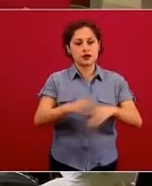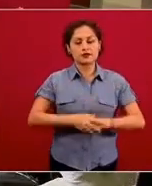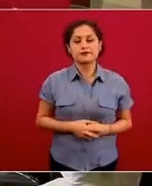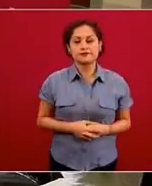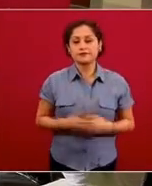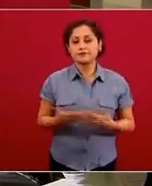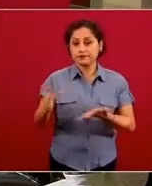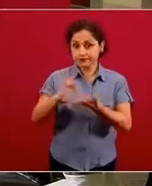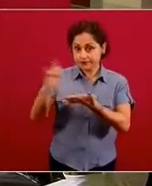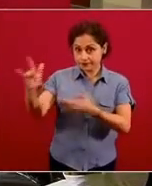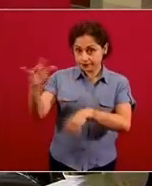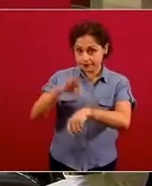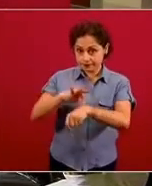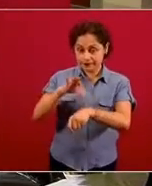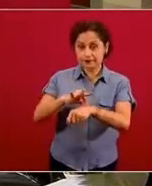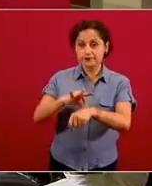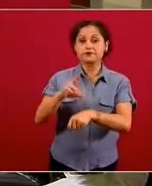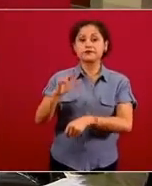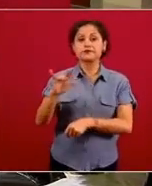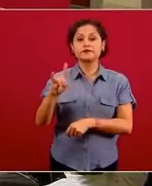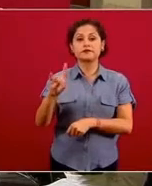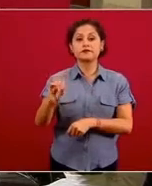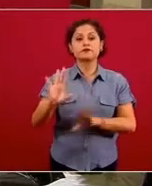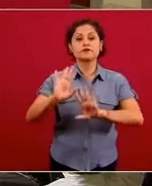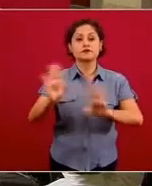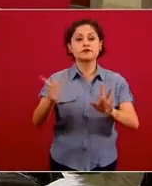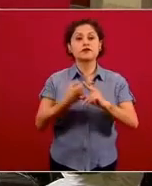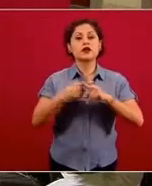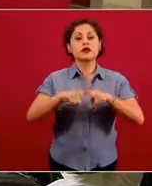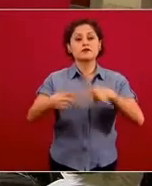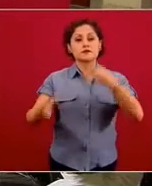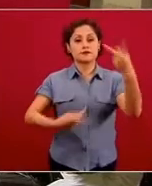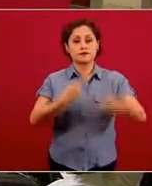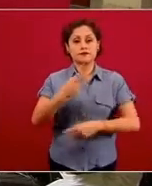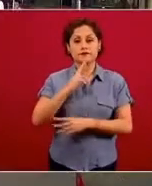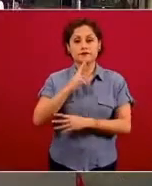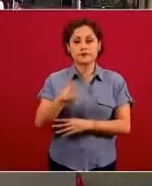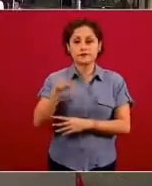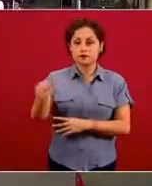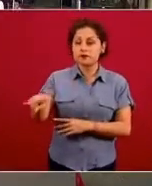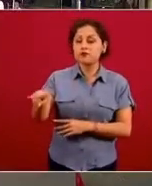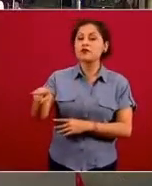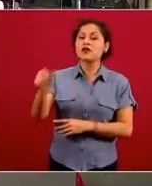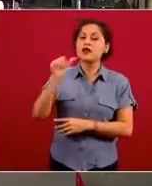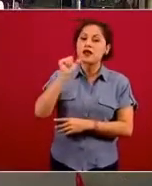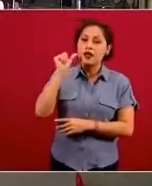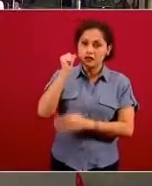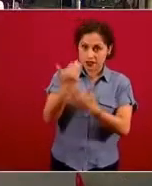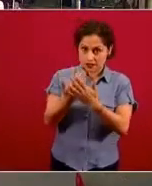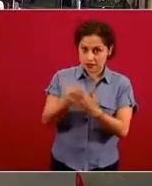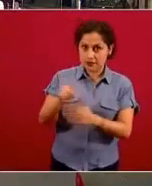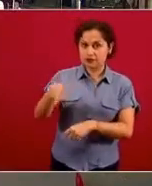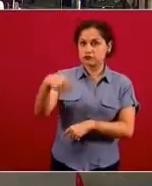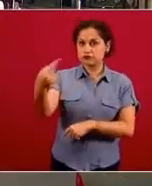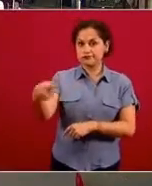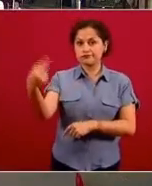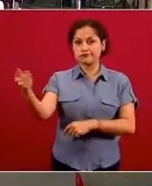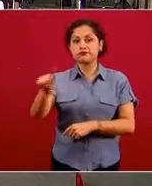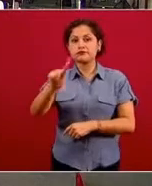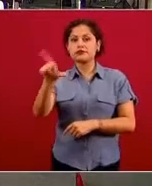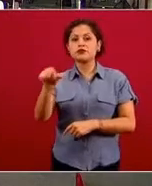of how we're managing this pandemic. Thank you so much. Thank you, Dr. Alcala. Let's start with the Q&A